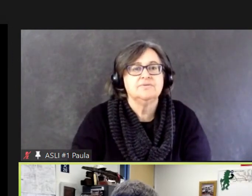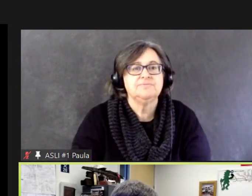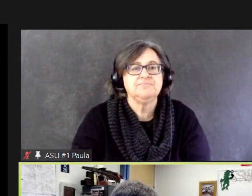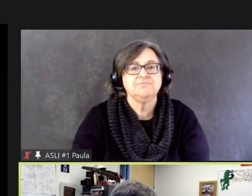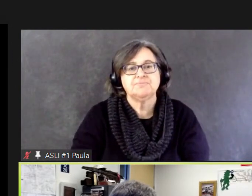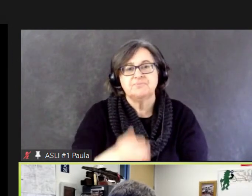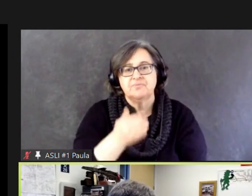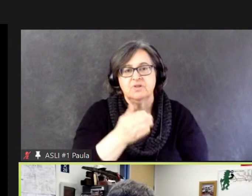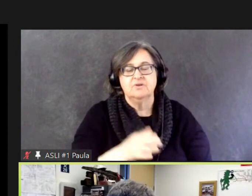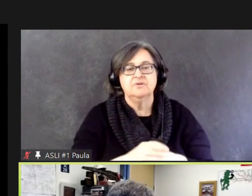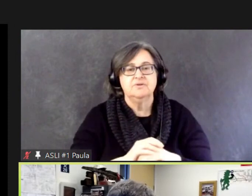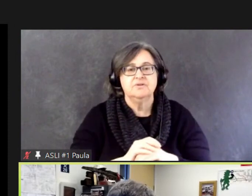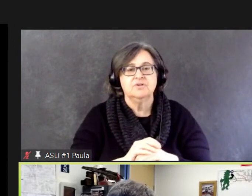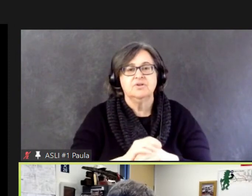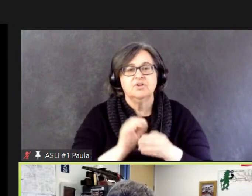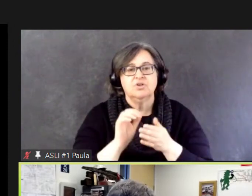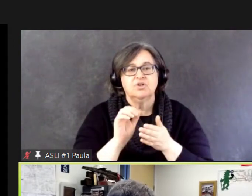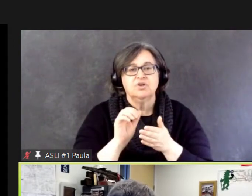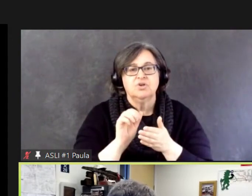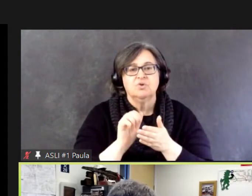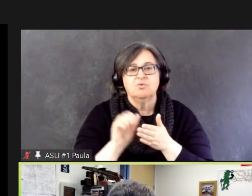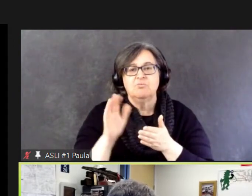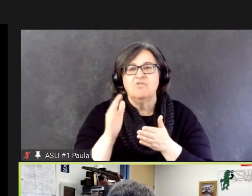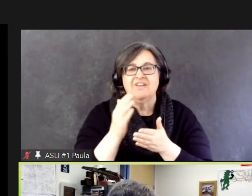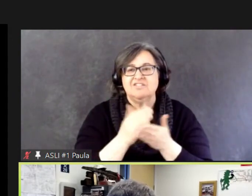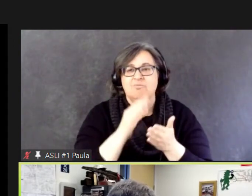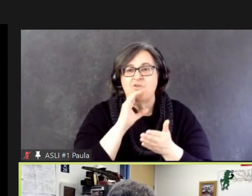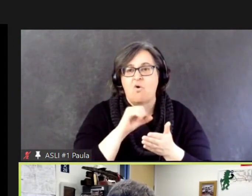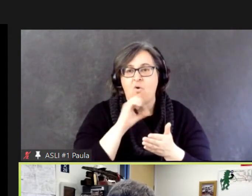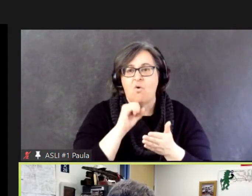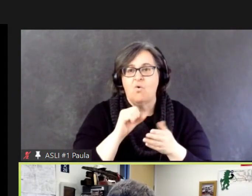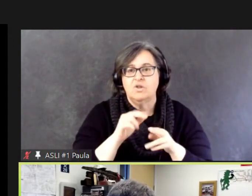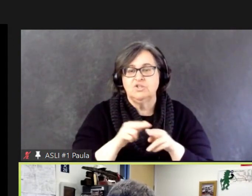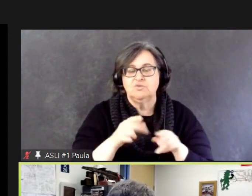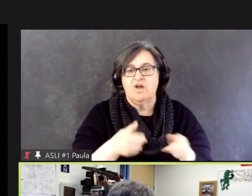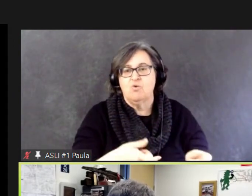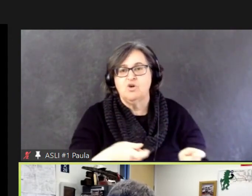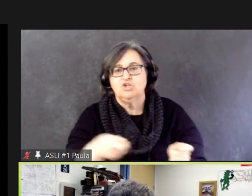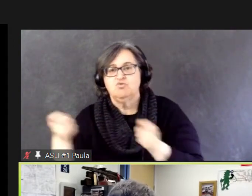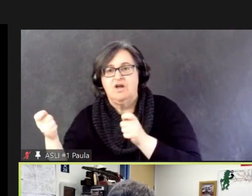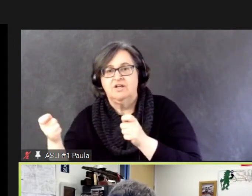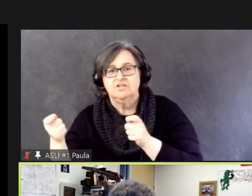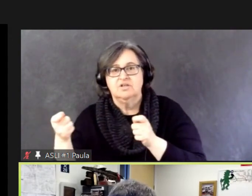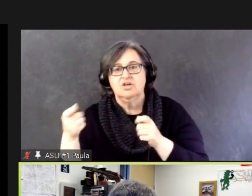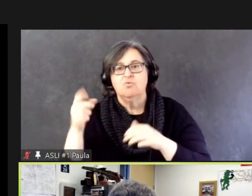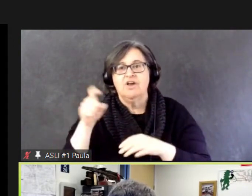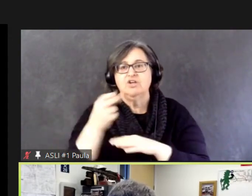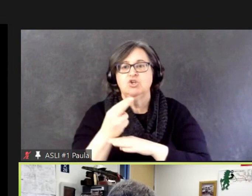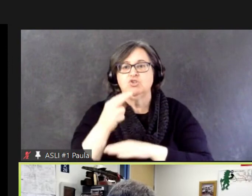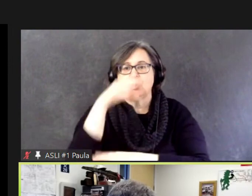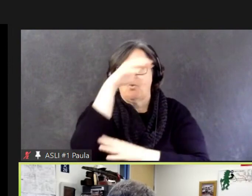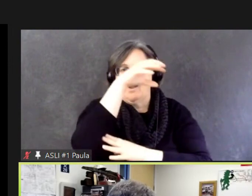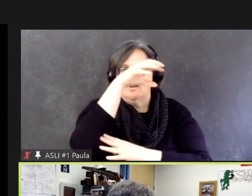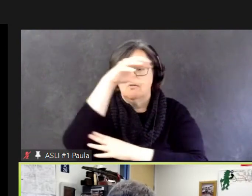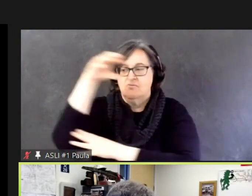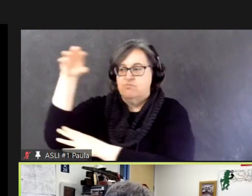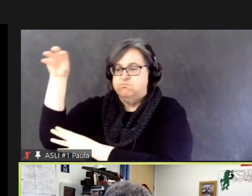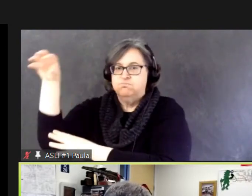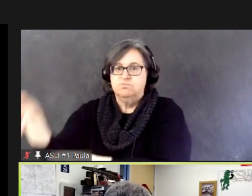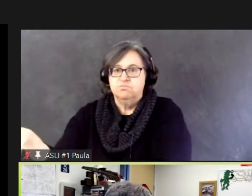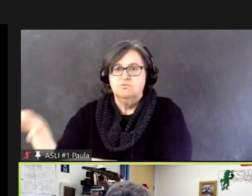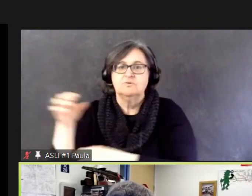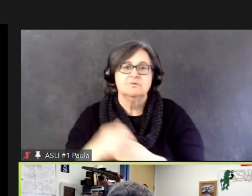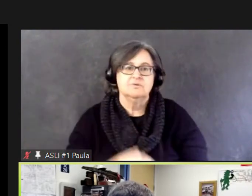And here they are removing some of the rail that's been replaced. So we dragged it out of the subway and had to fly it out with crane to the parking lots adjacent to the subway